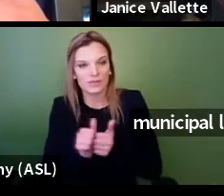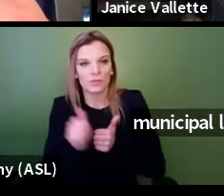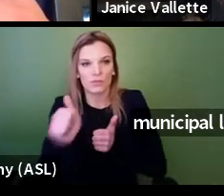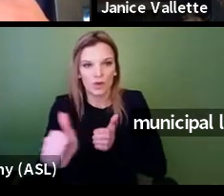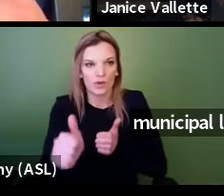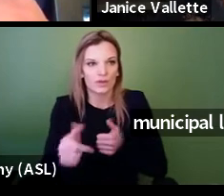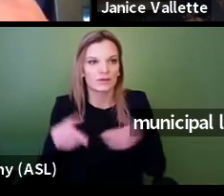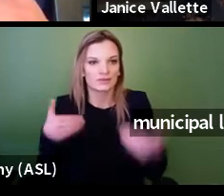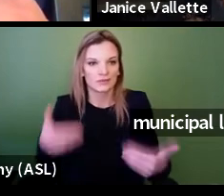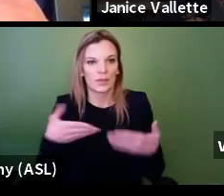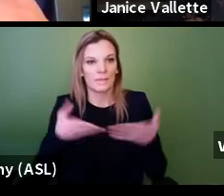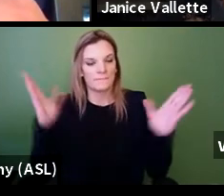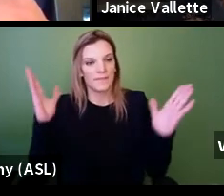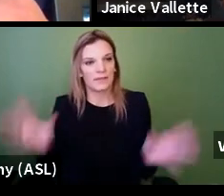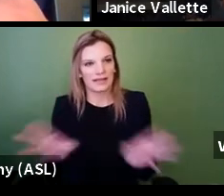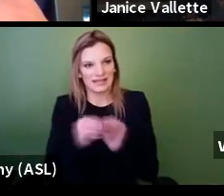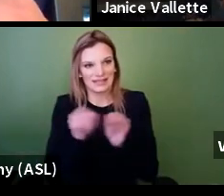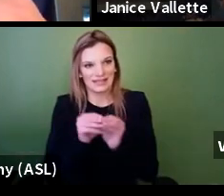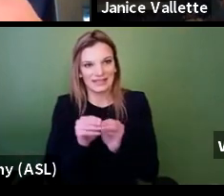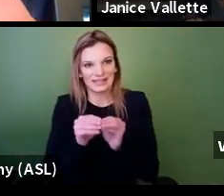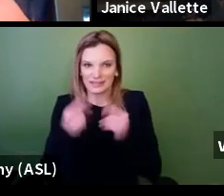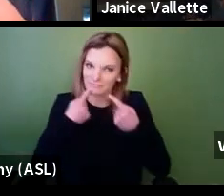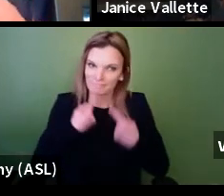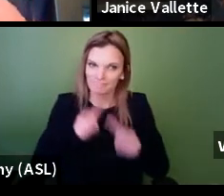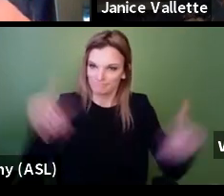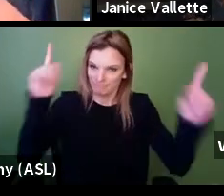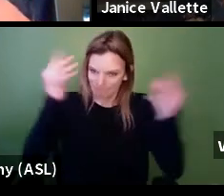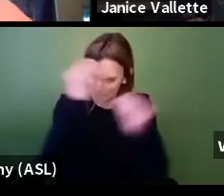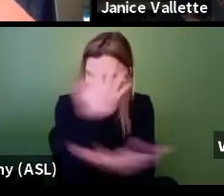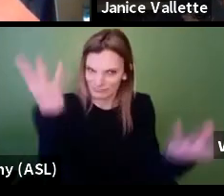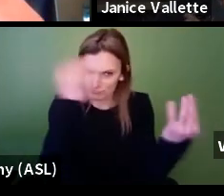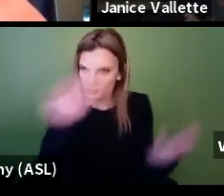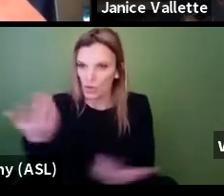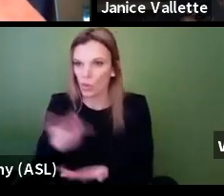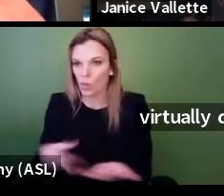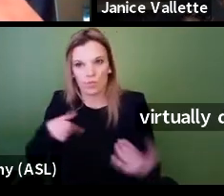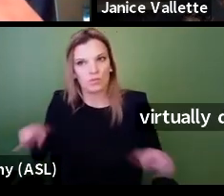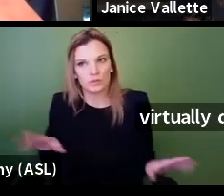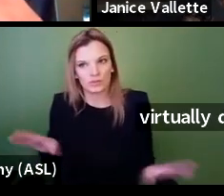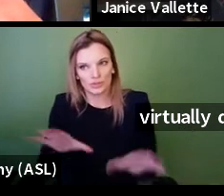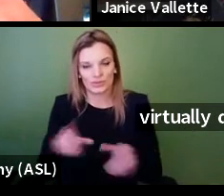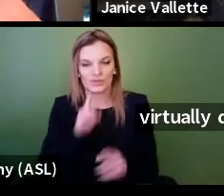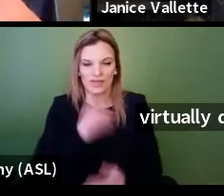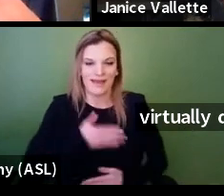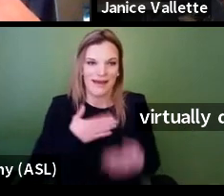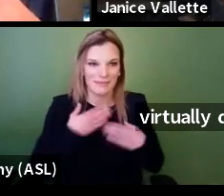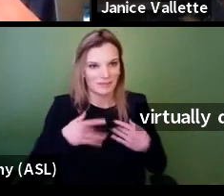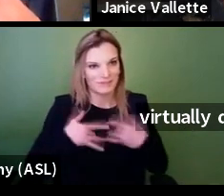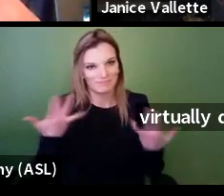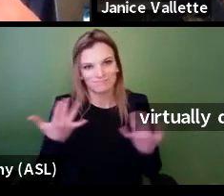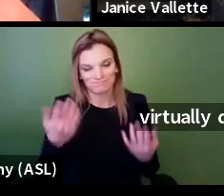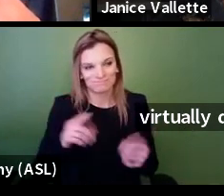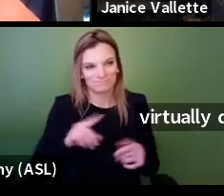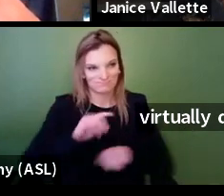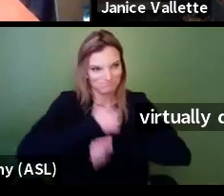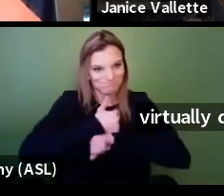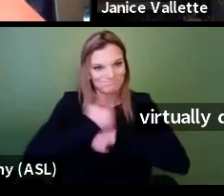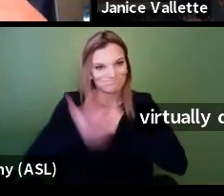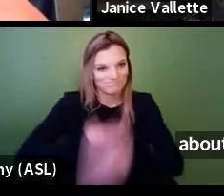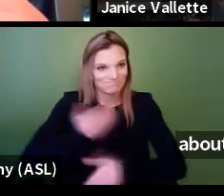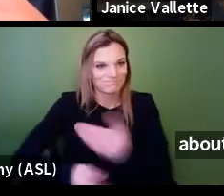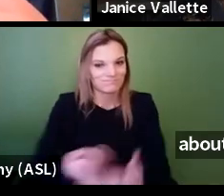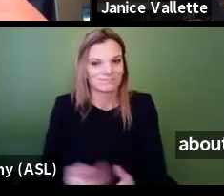public hearings to get the word out to the public about our work. So I was just happy to get that lined up and get the things